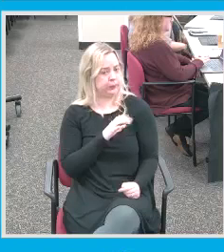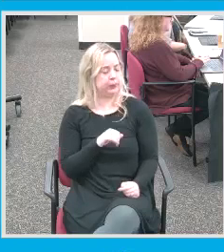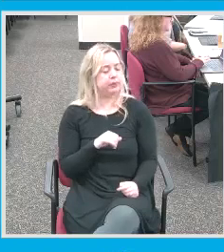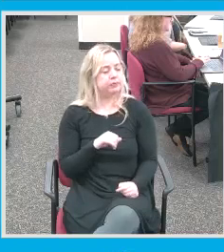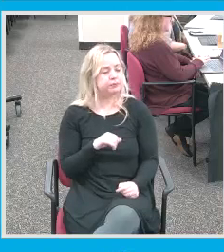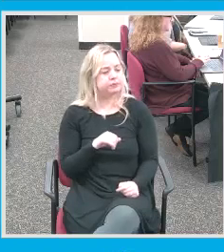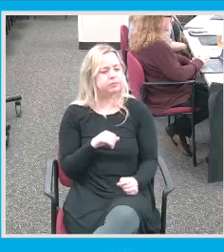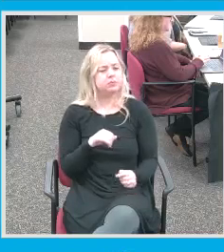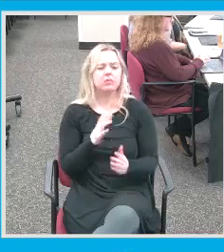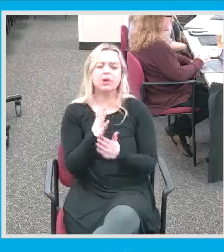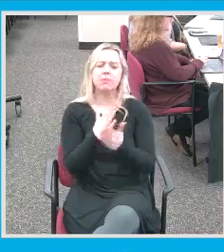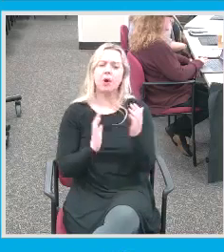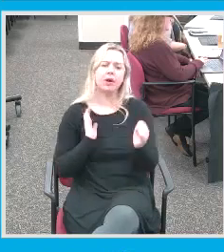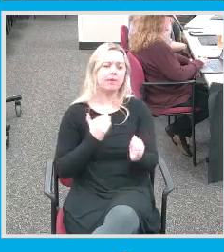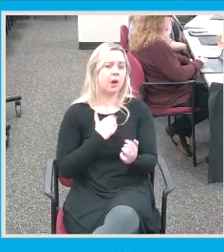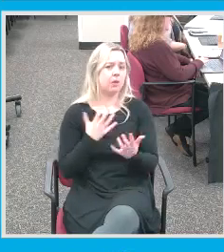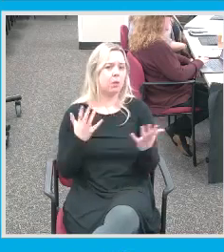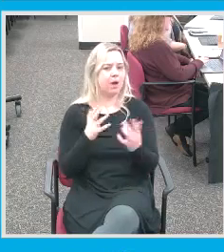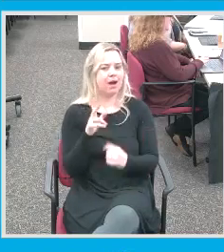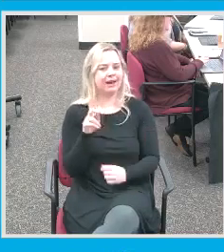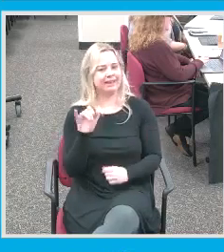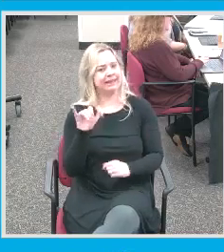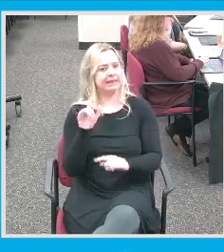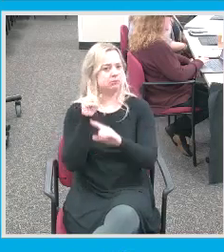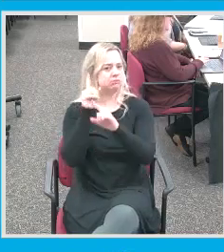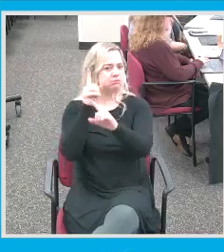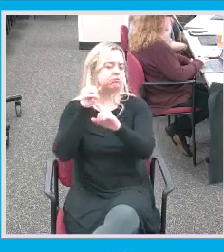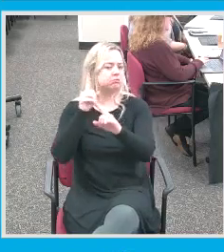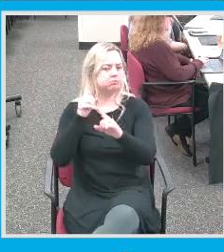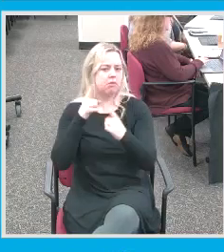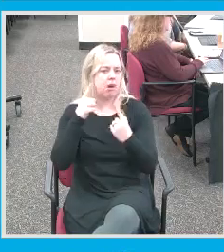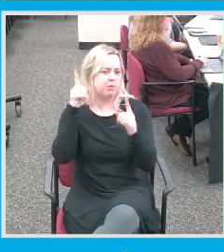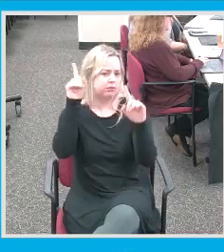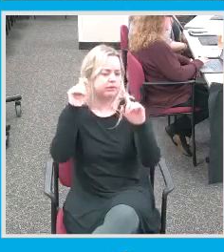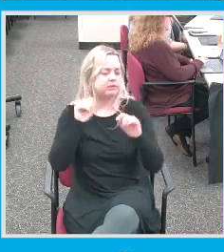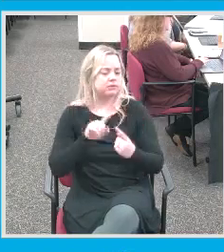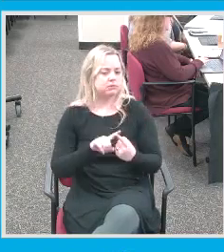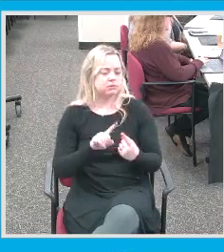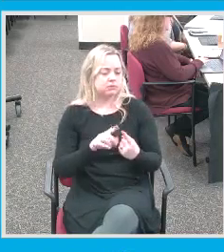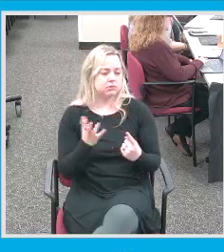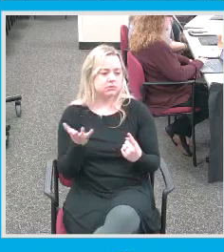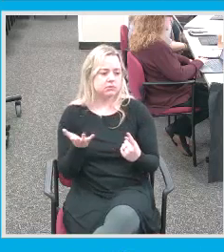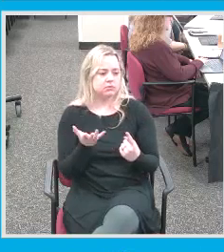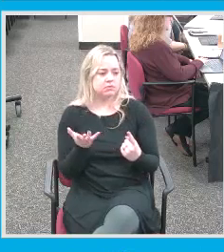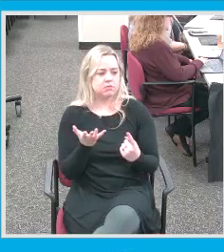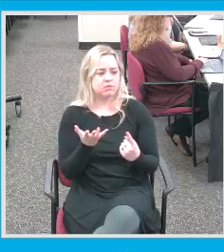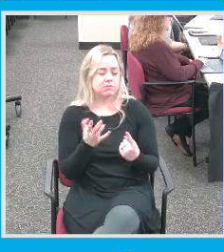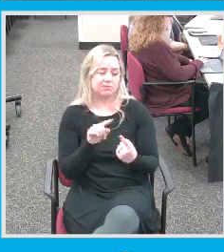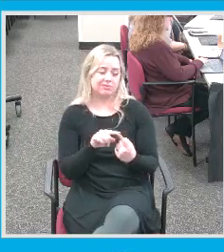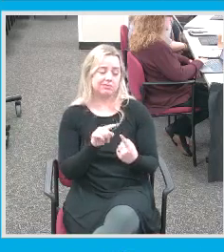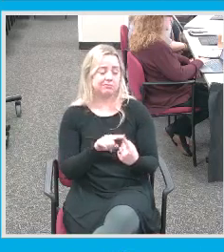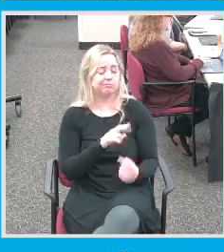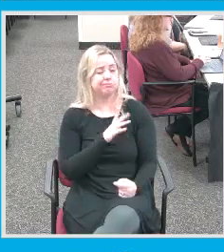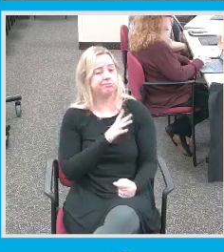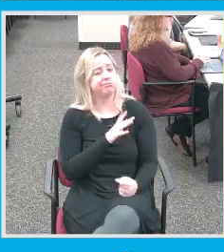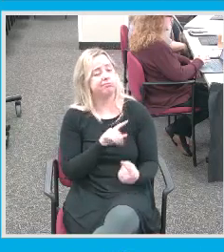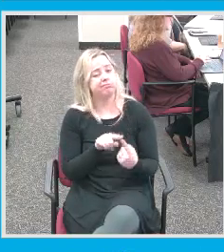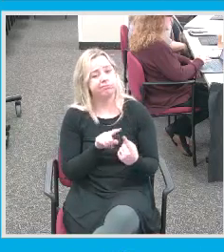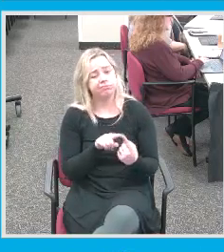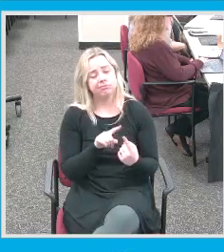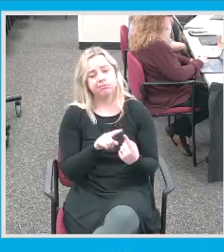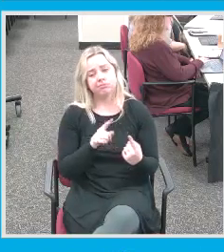key accomplishments, and I really feel like this is the best we could hope for, and I really feel like